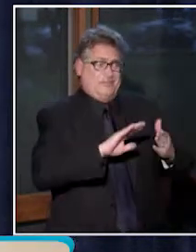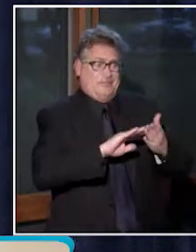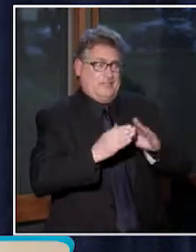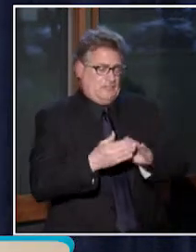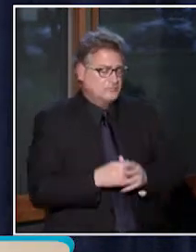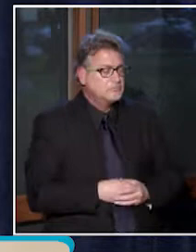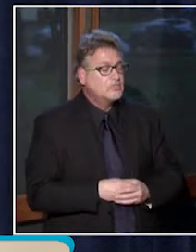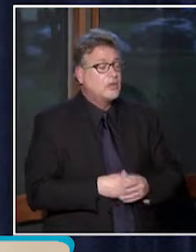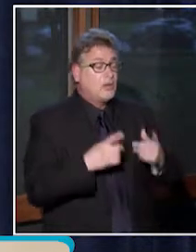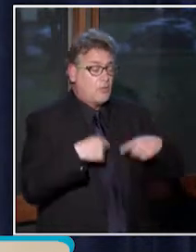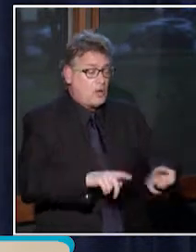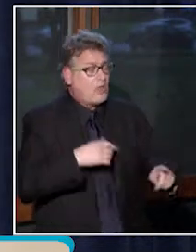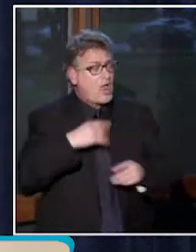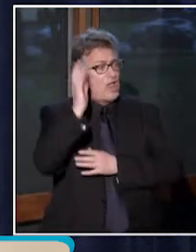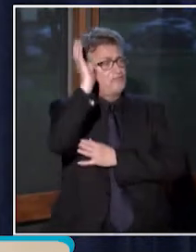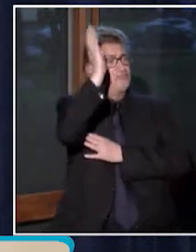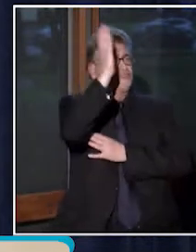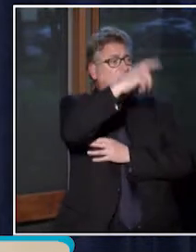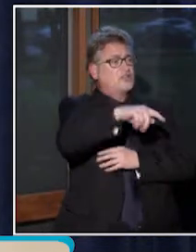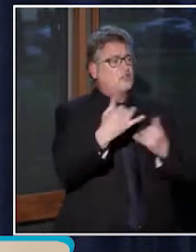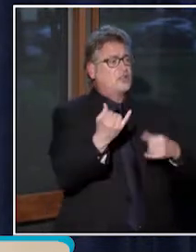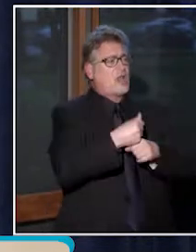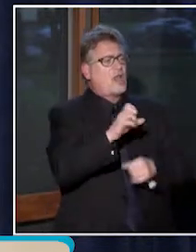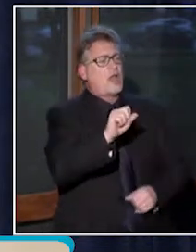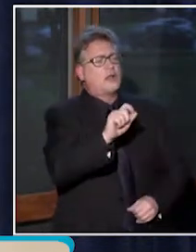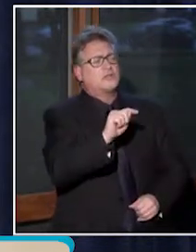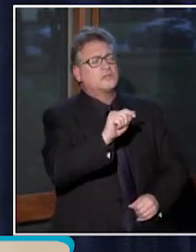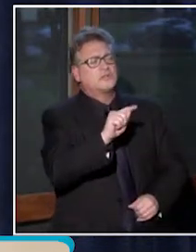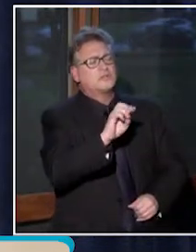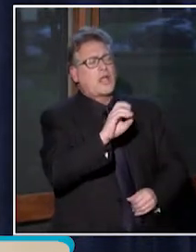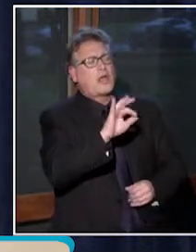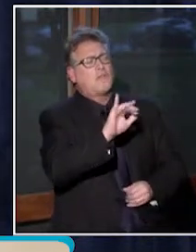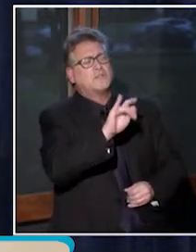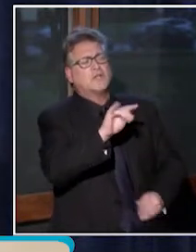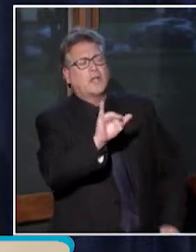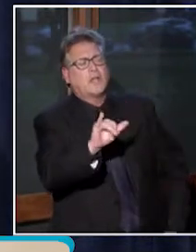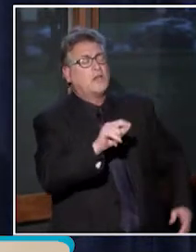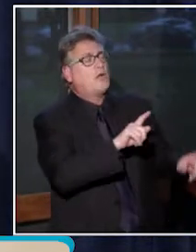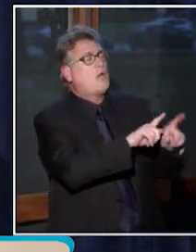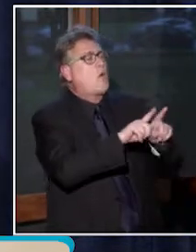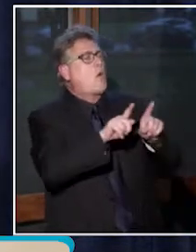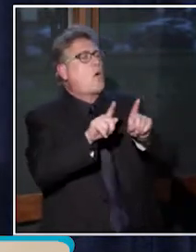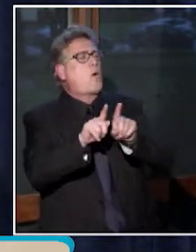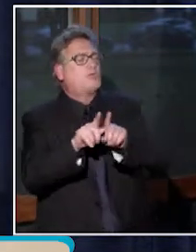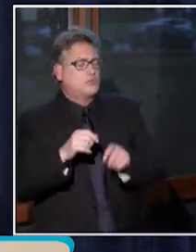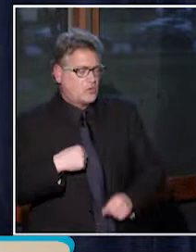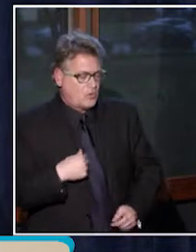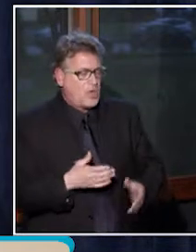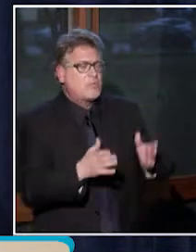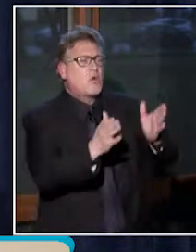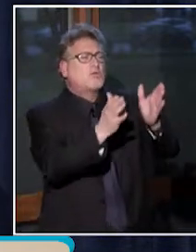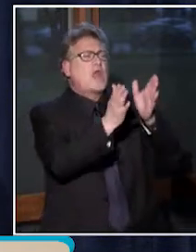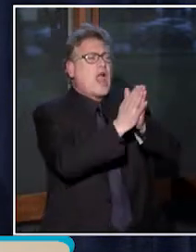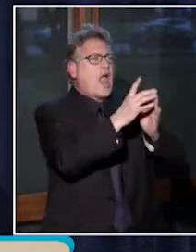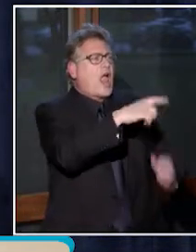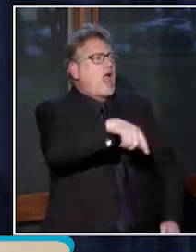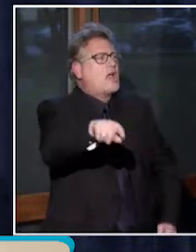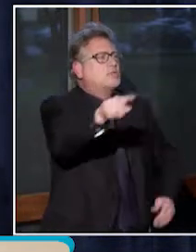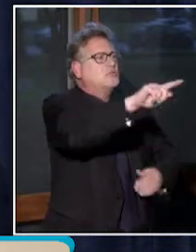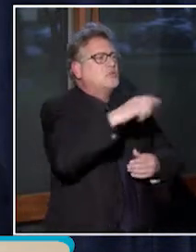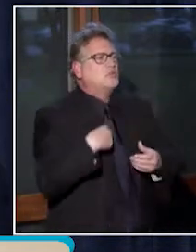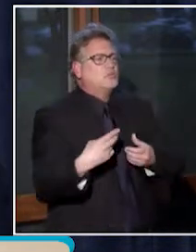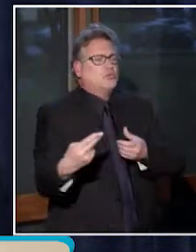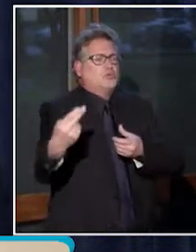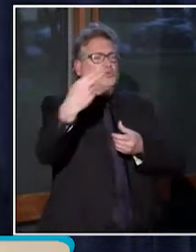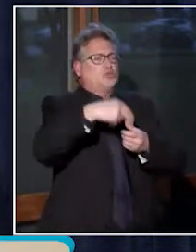I address you today on the state of the city, I am also going to ask you to join me in